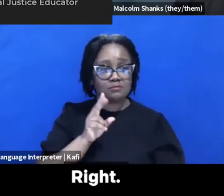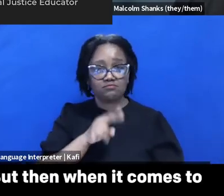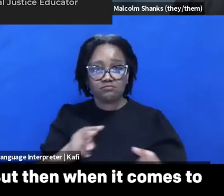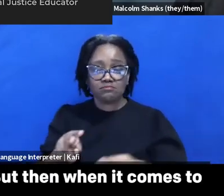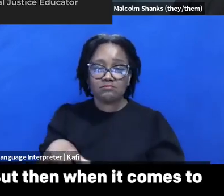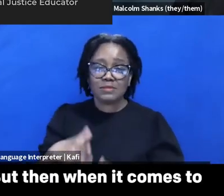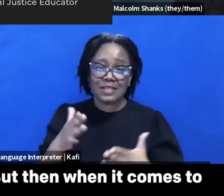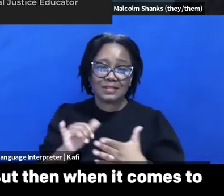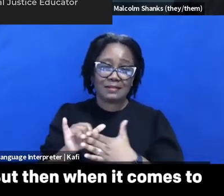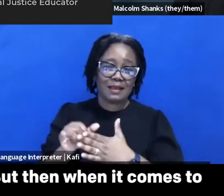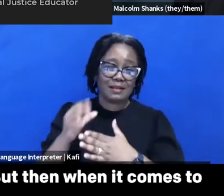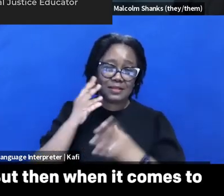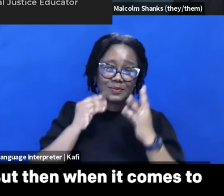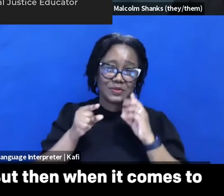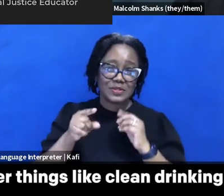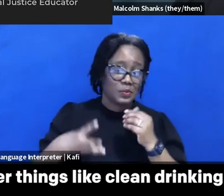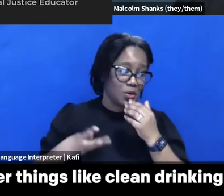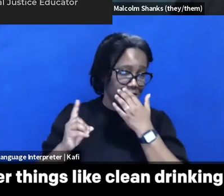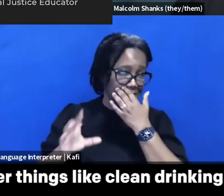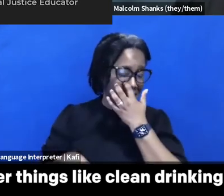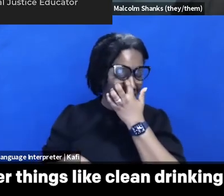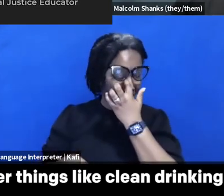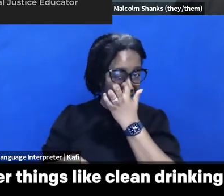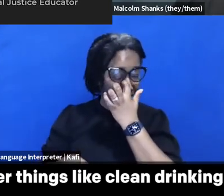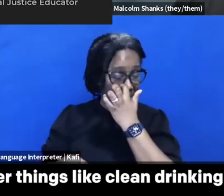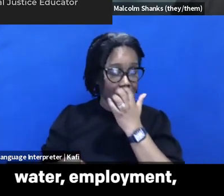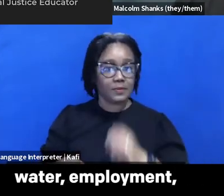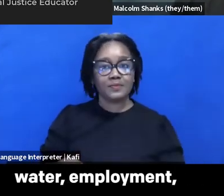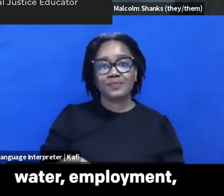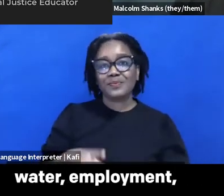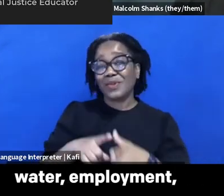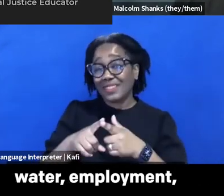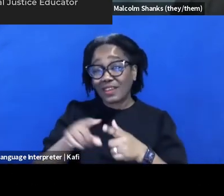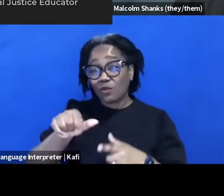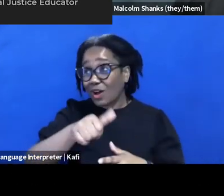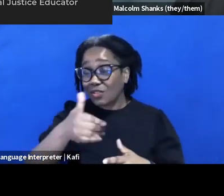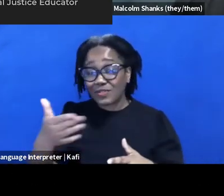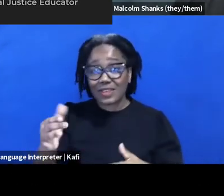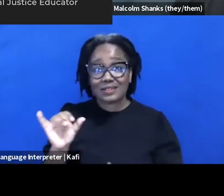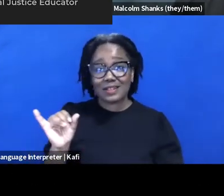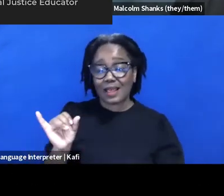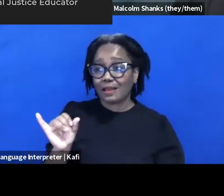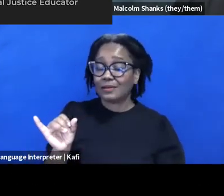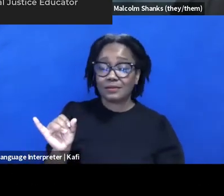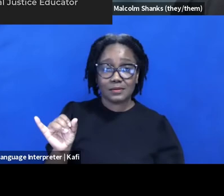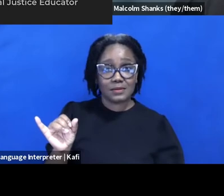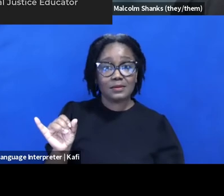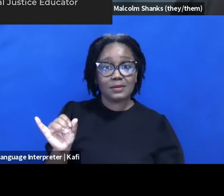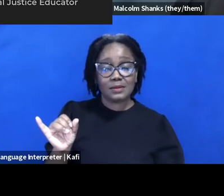things like that, right? But then when it comes to other things like clean drinking water,